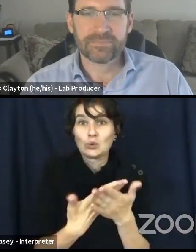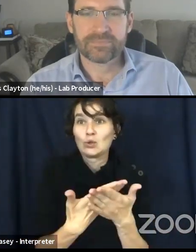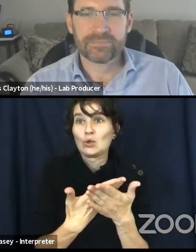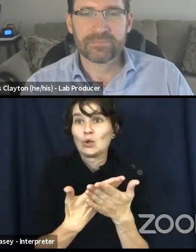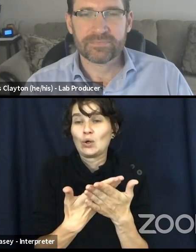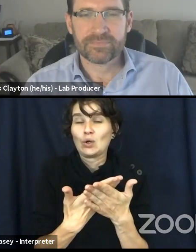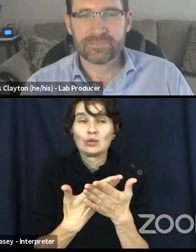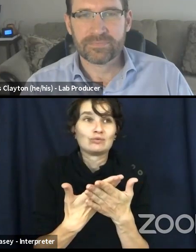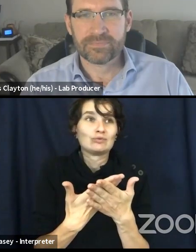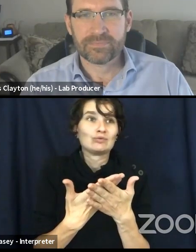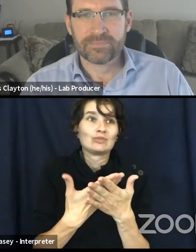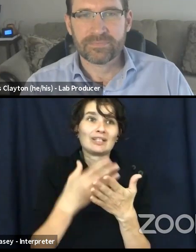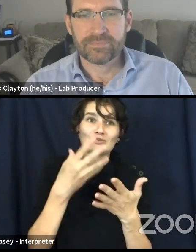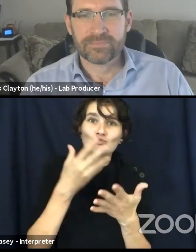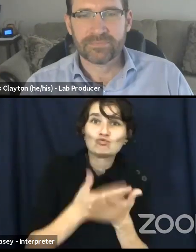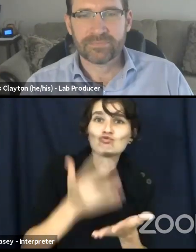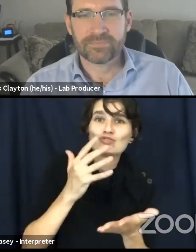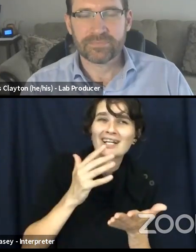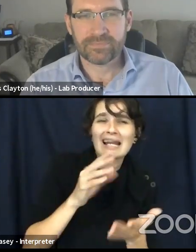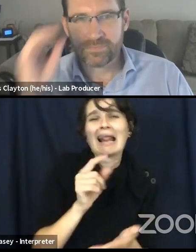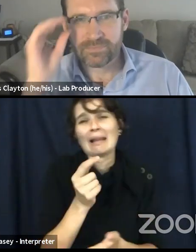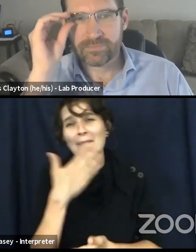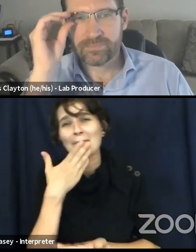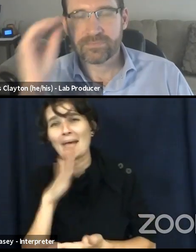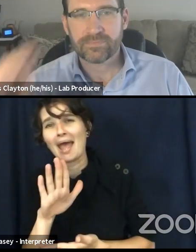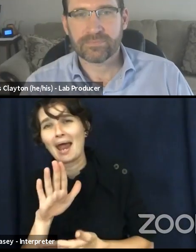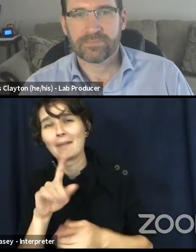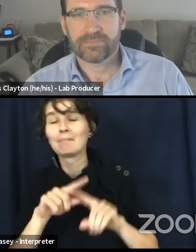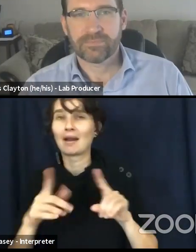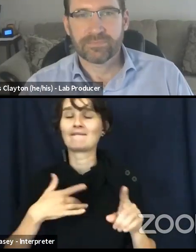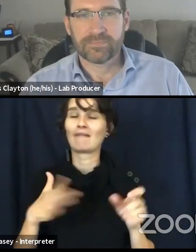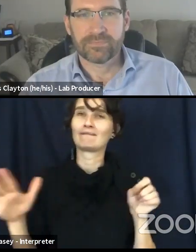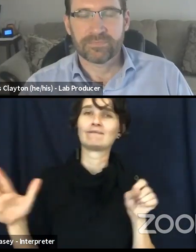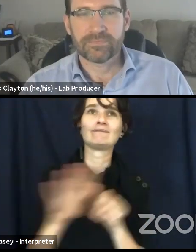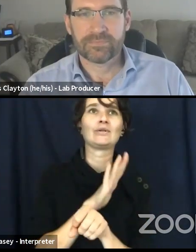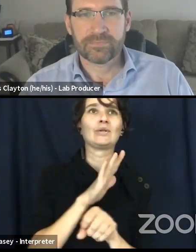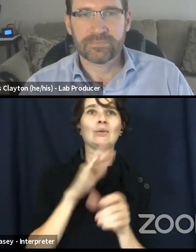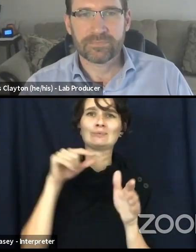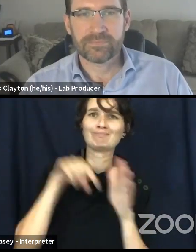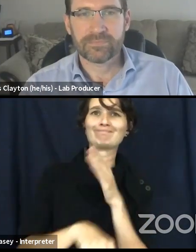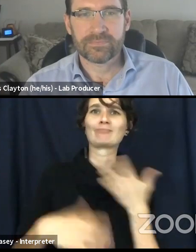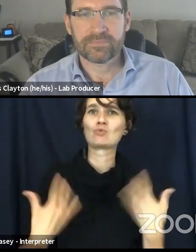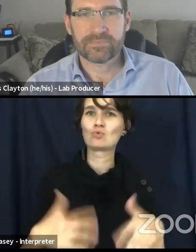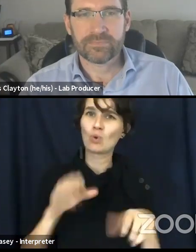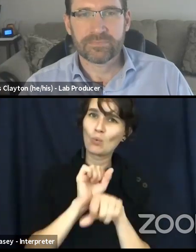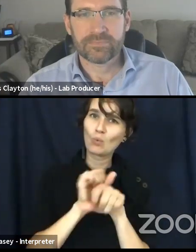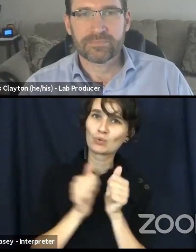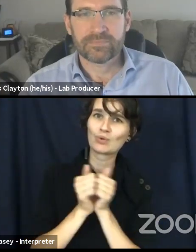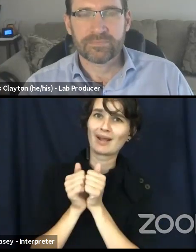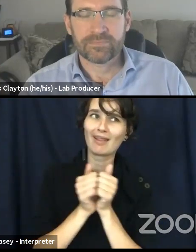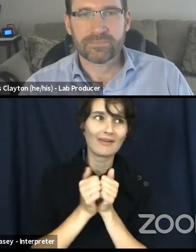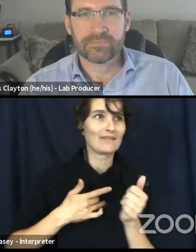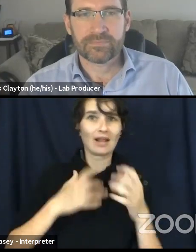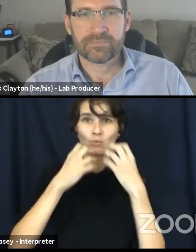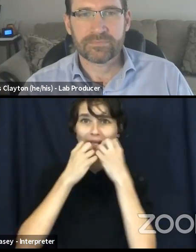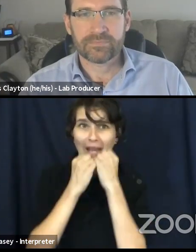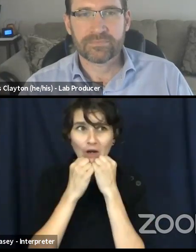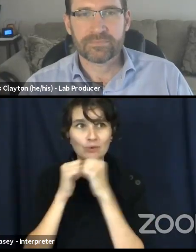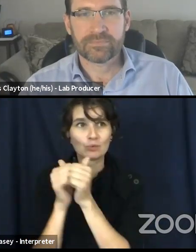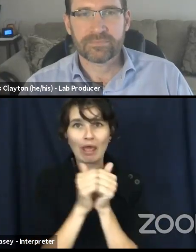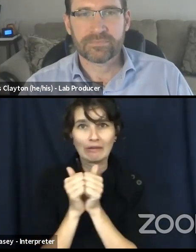and also bad, but really full to work together and to care about something,